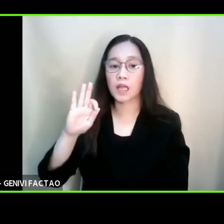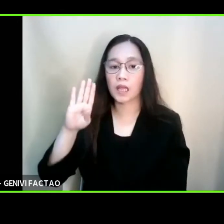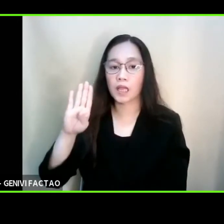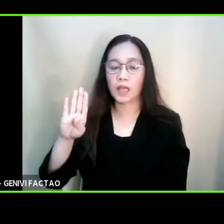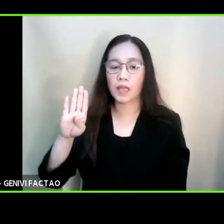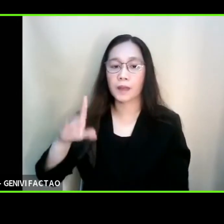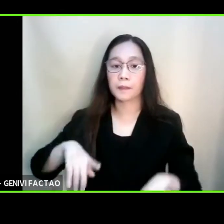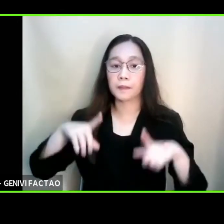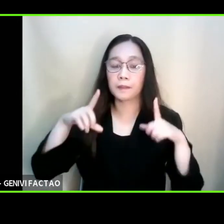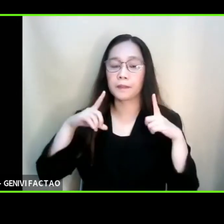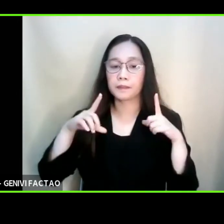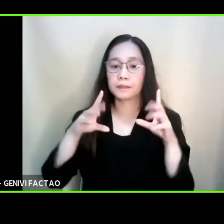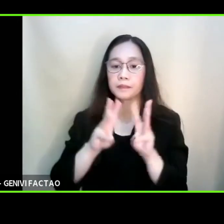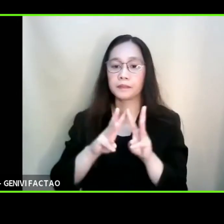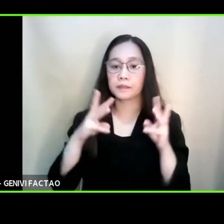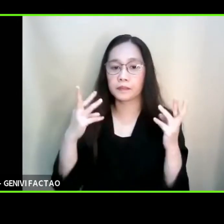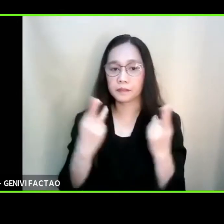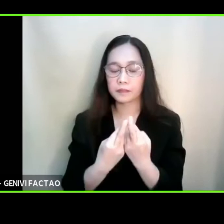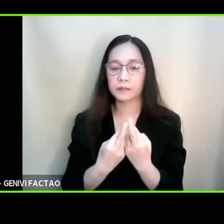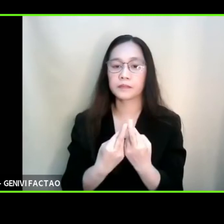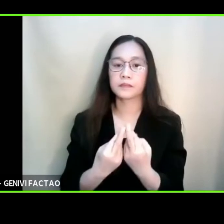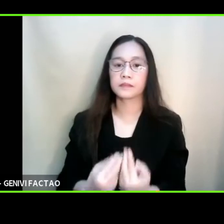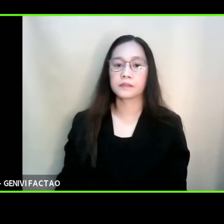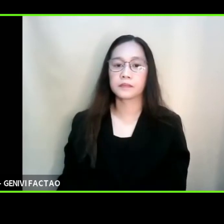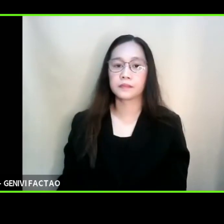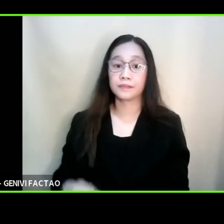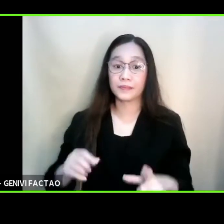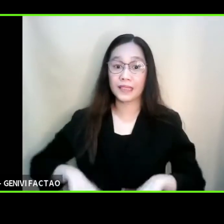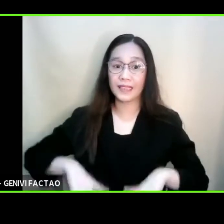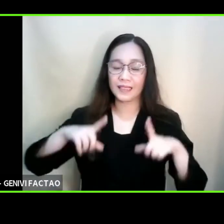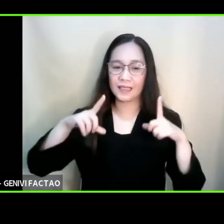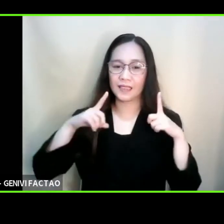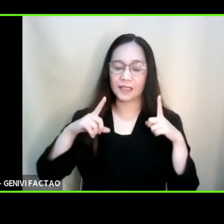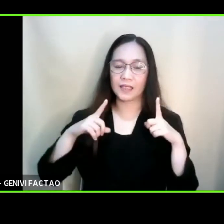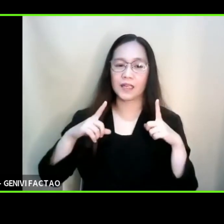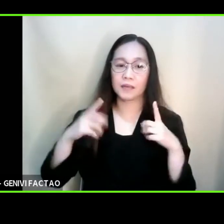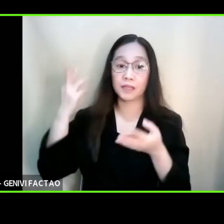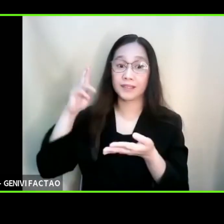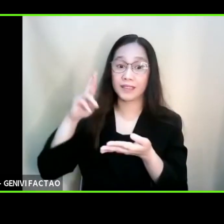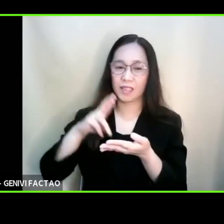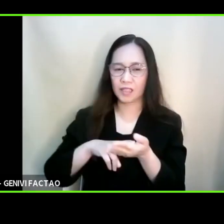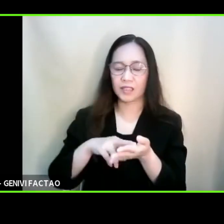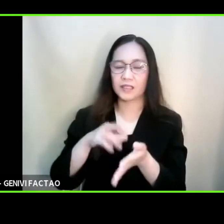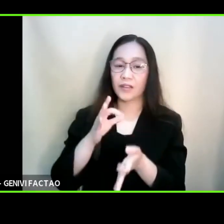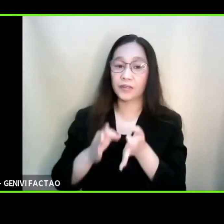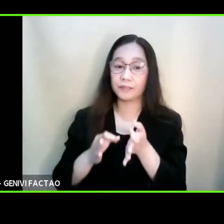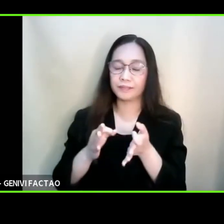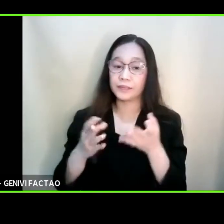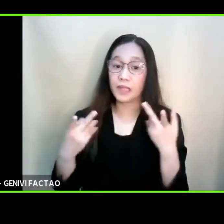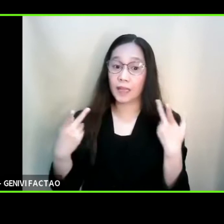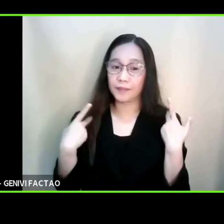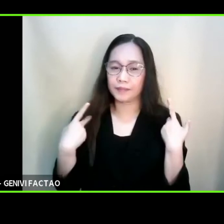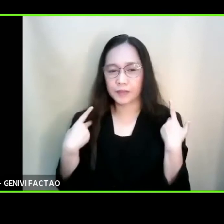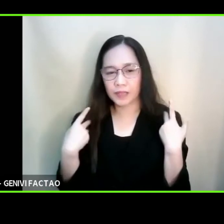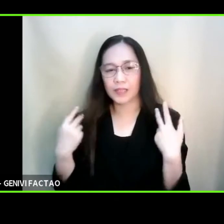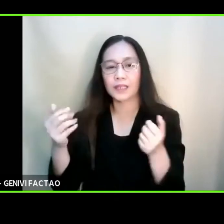this webinar. So since it's a live stream, it will be recorded. So if ever we have colleagues